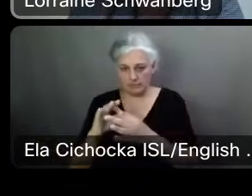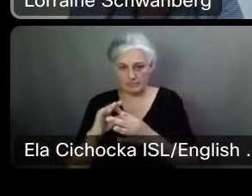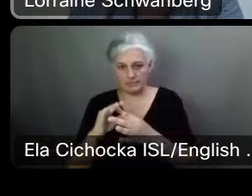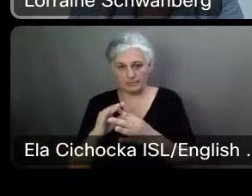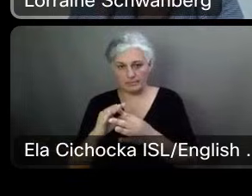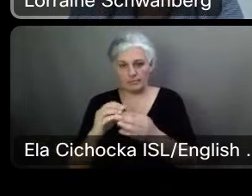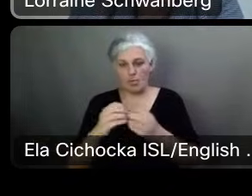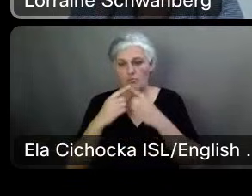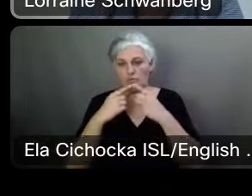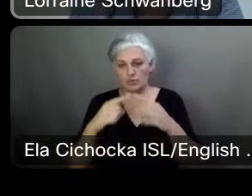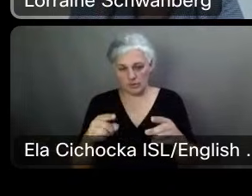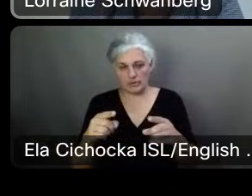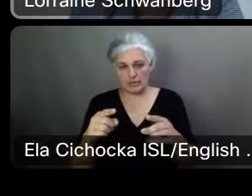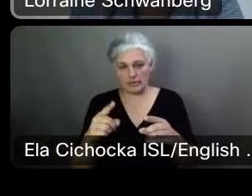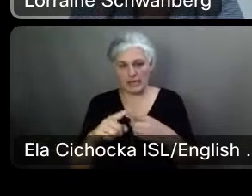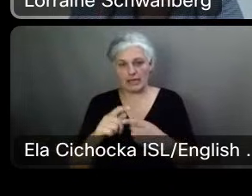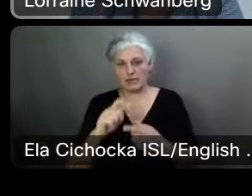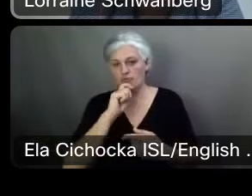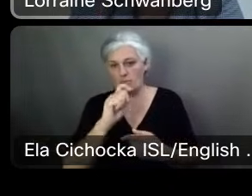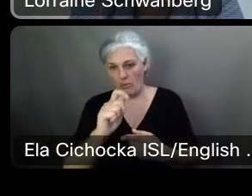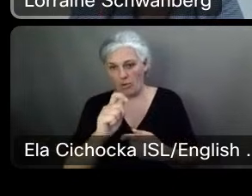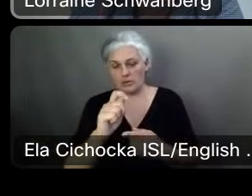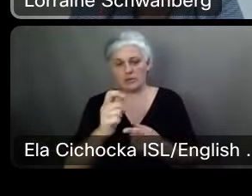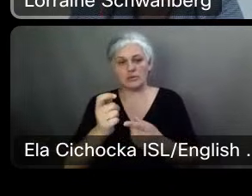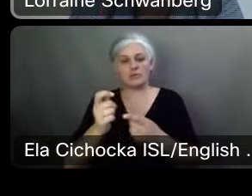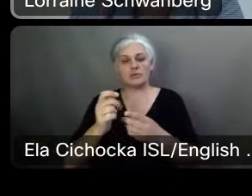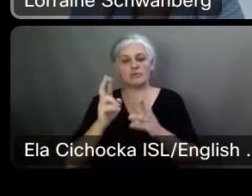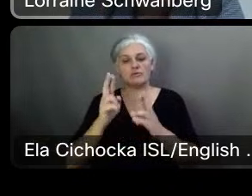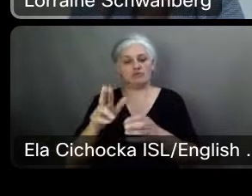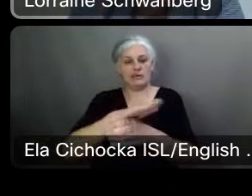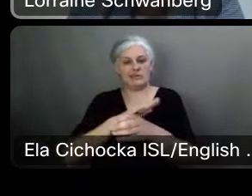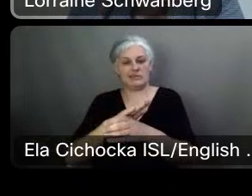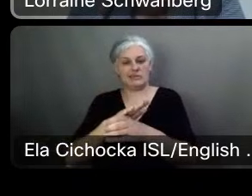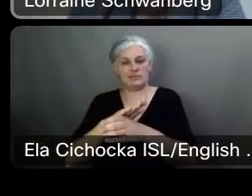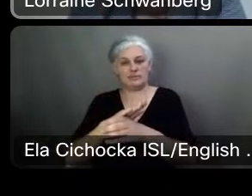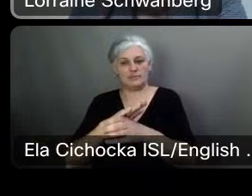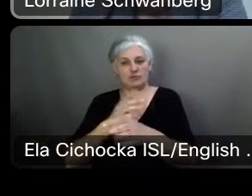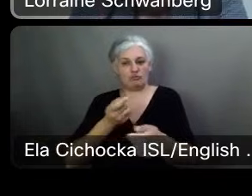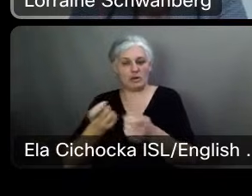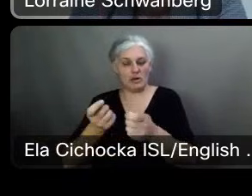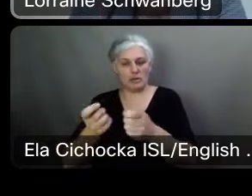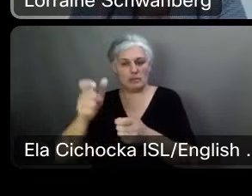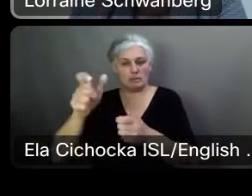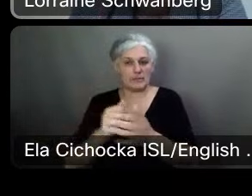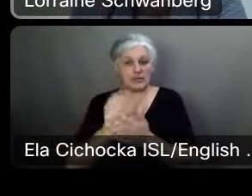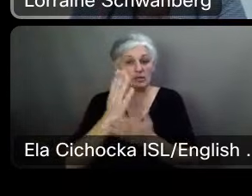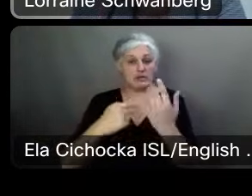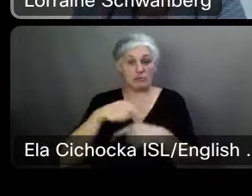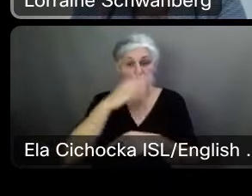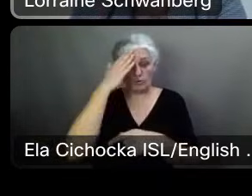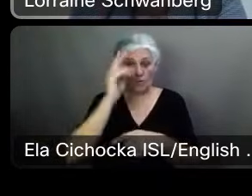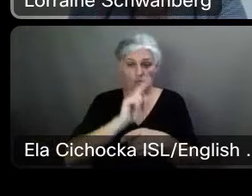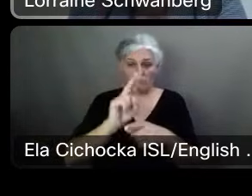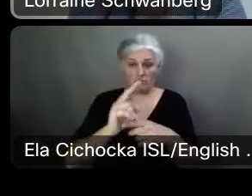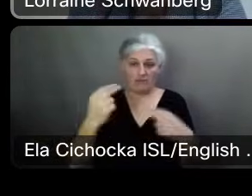to do open disclosure and to report them to the relevant regulator. Some of you will be familiar with the language that we use